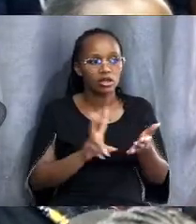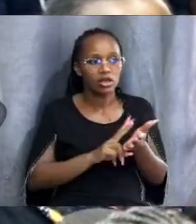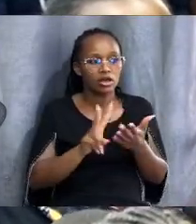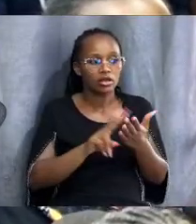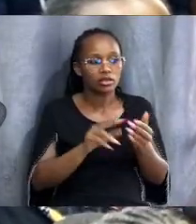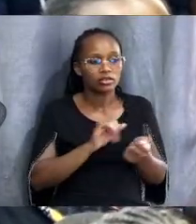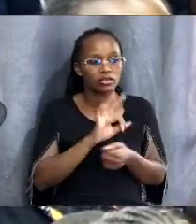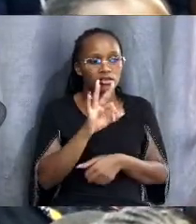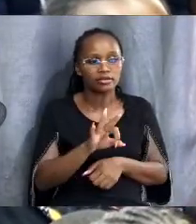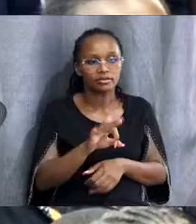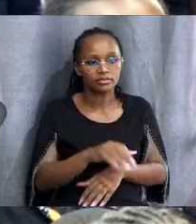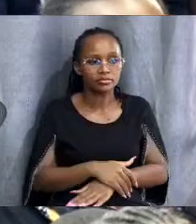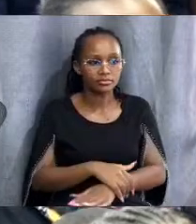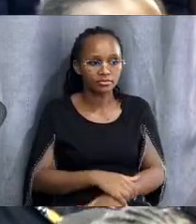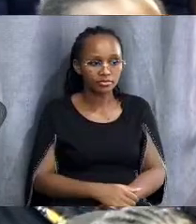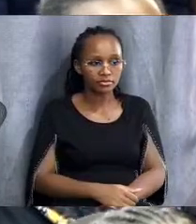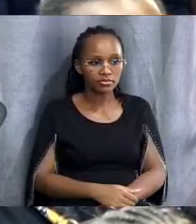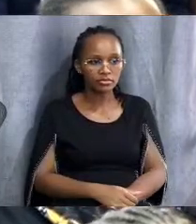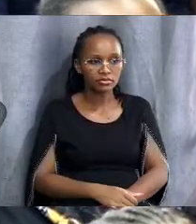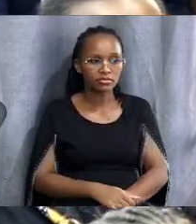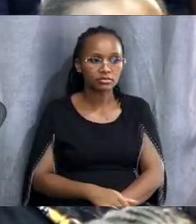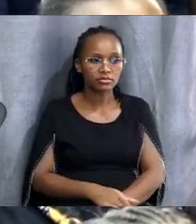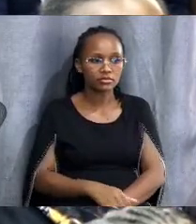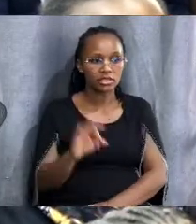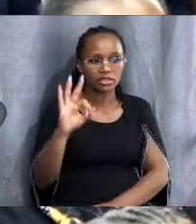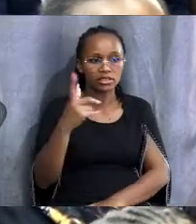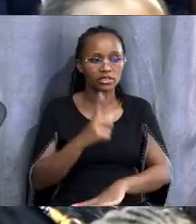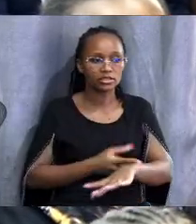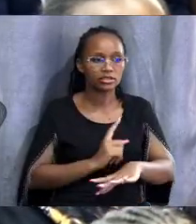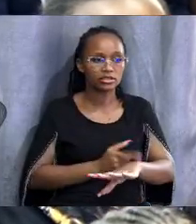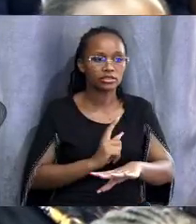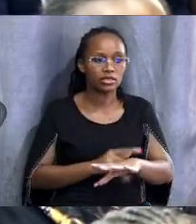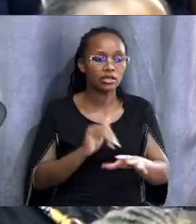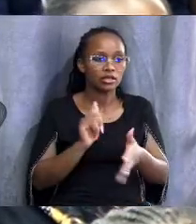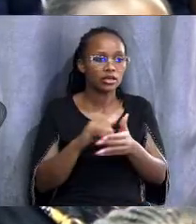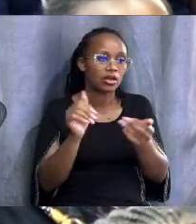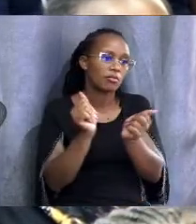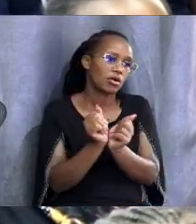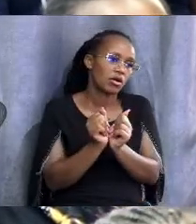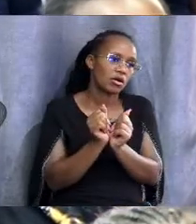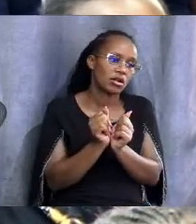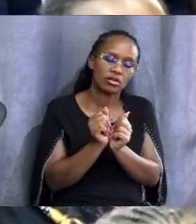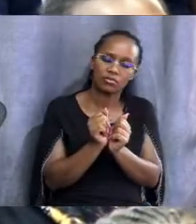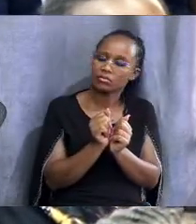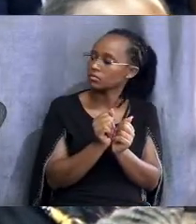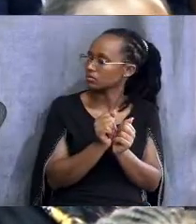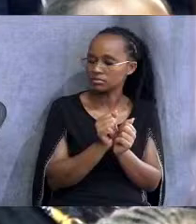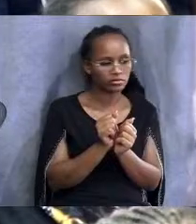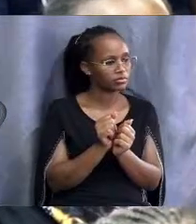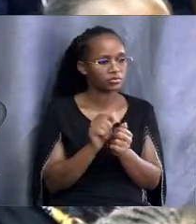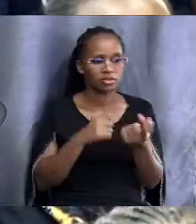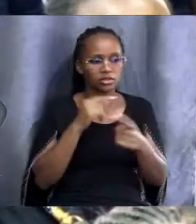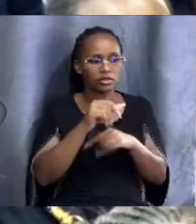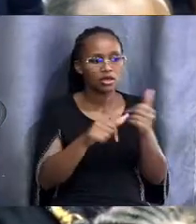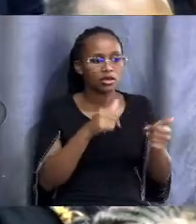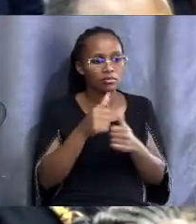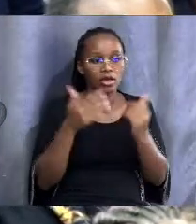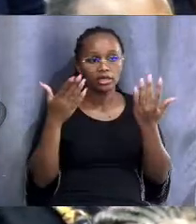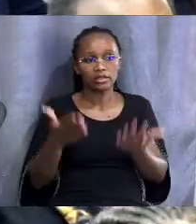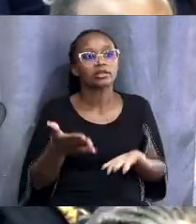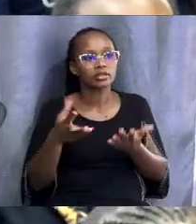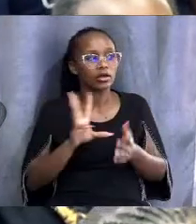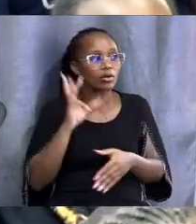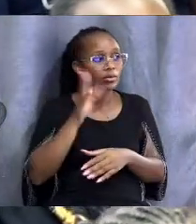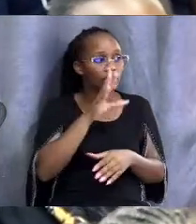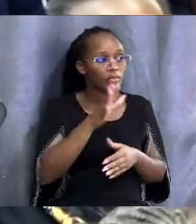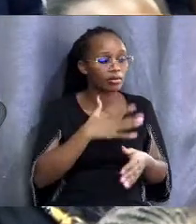13. It is the third time that Paul is talking about this. Will